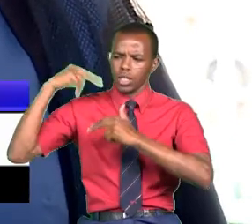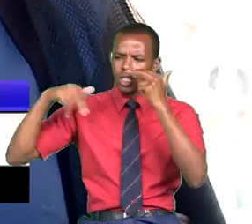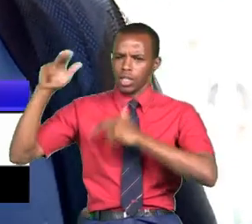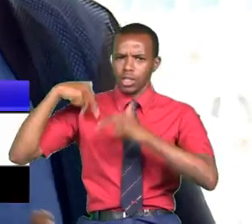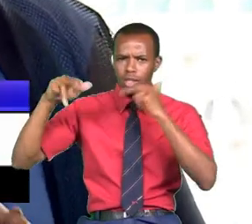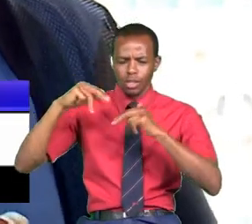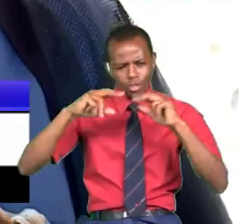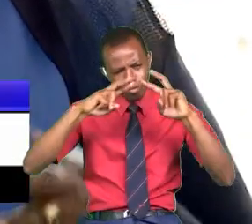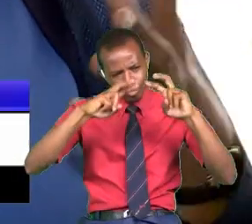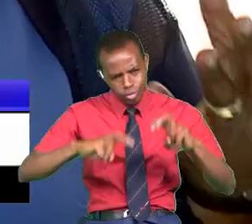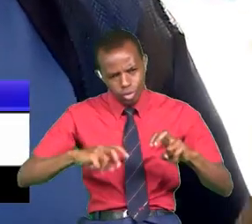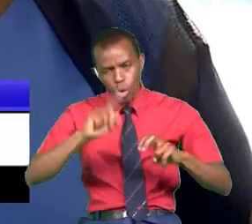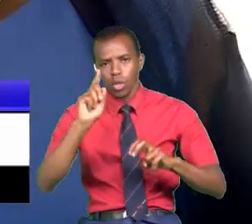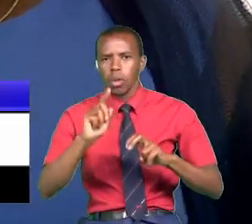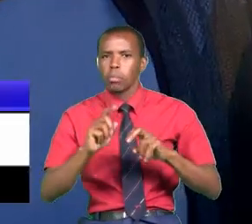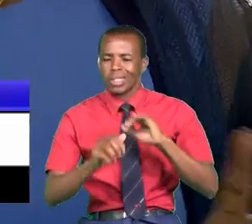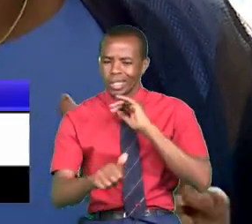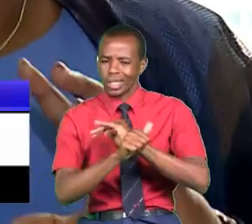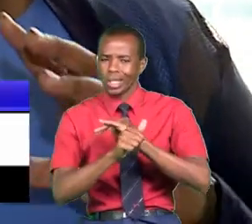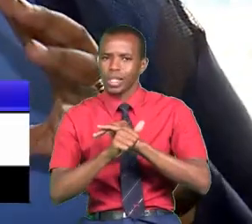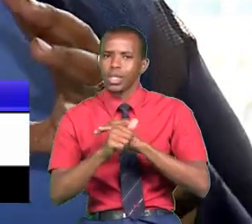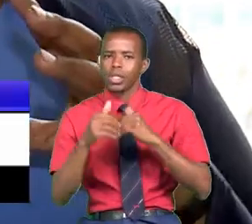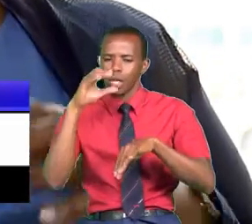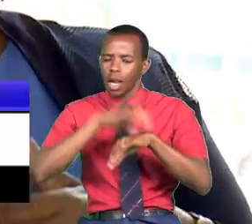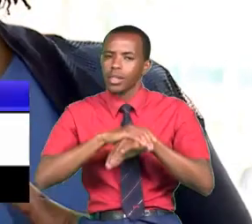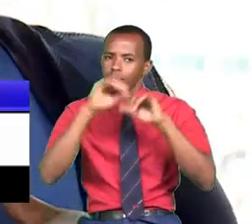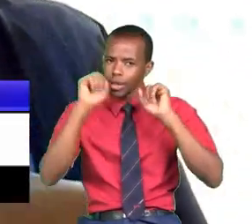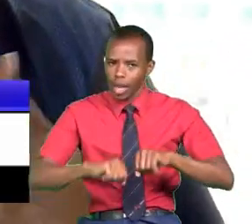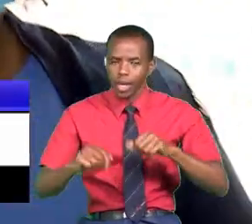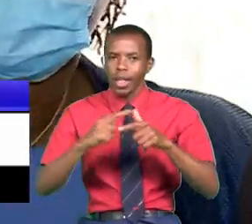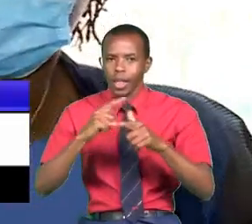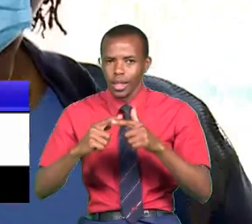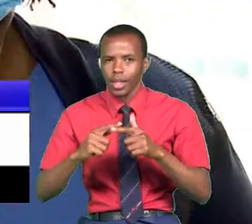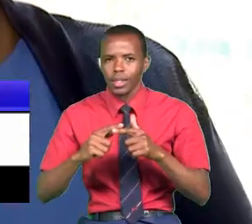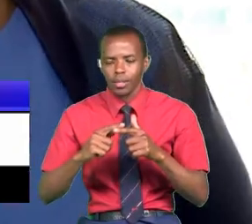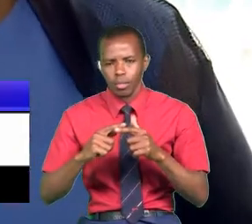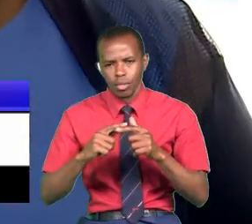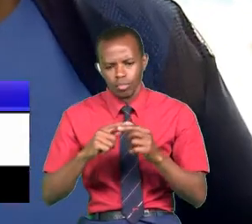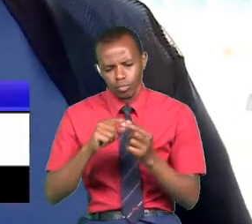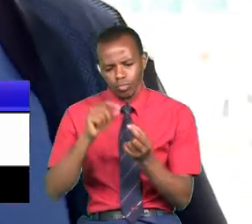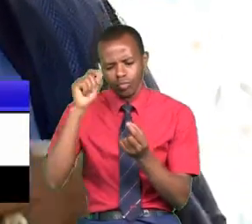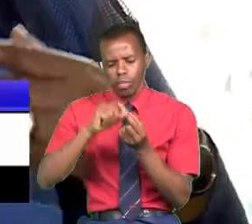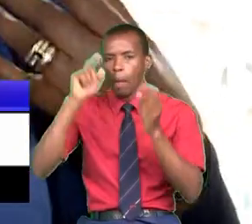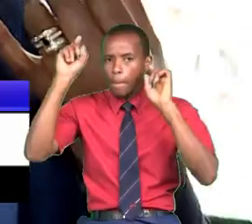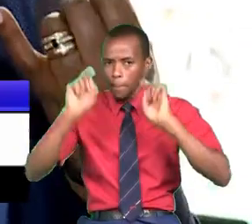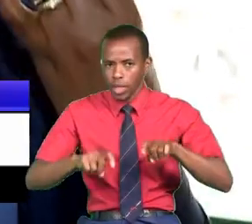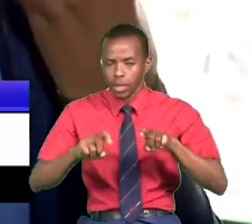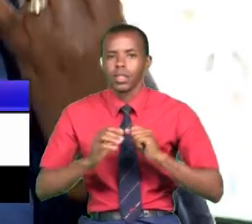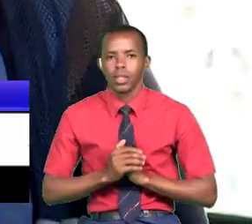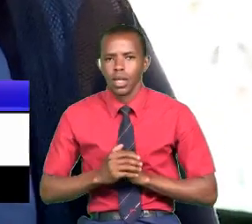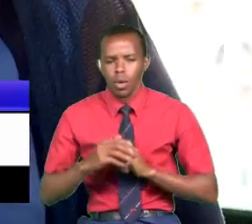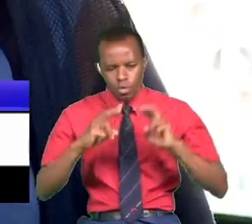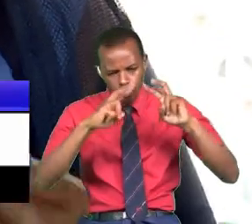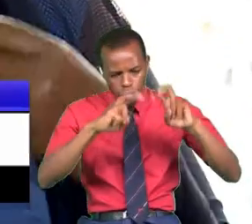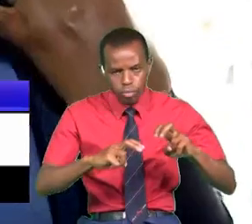tool to ensure that you are not a high-risk person. Eh? And then there is some tests that you have to do. Usually we investigate